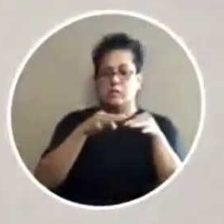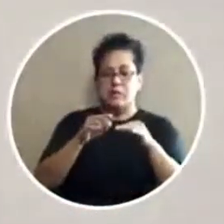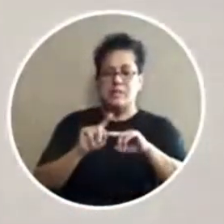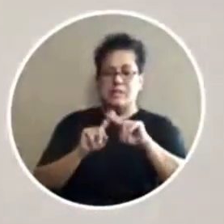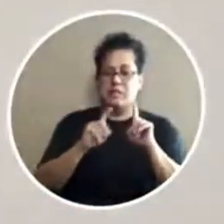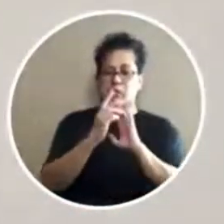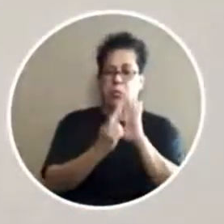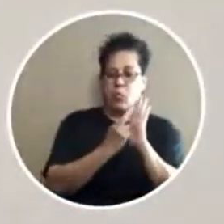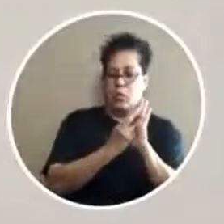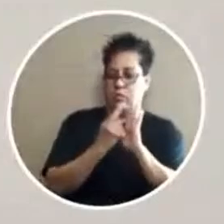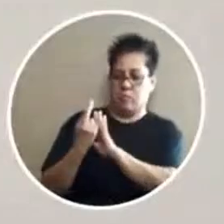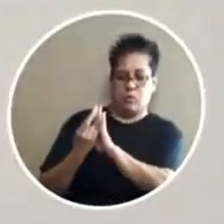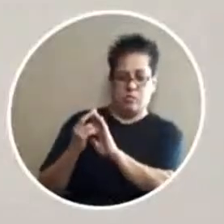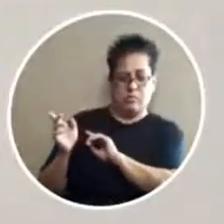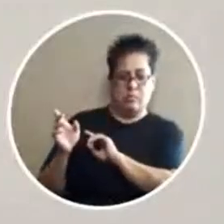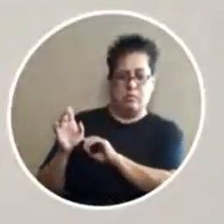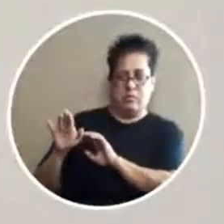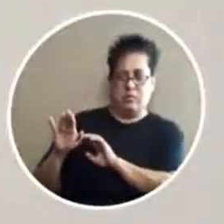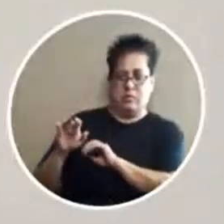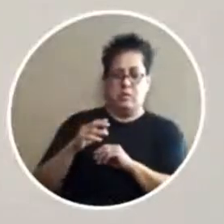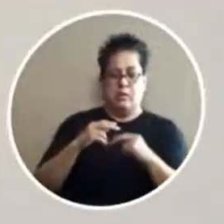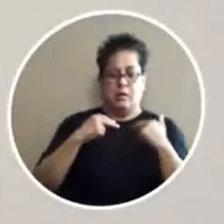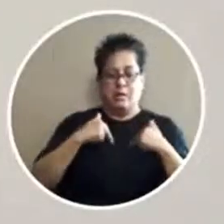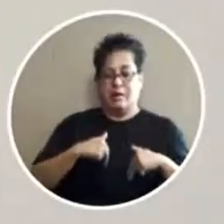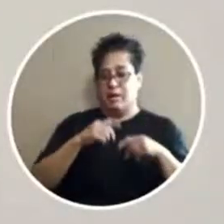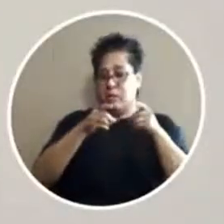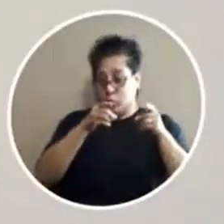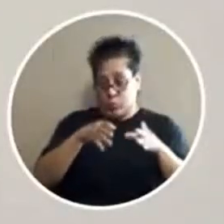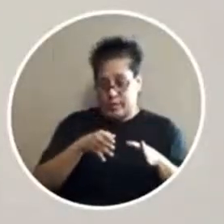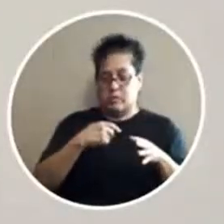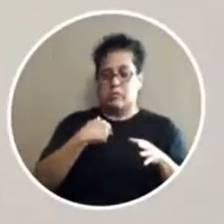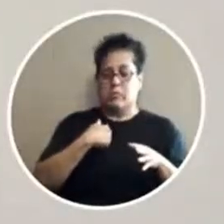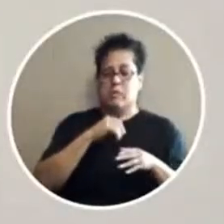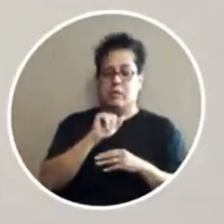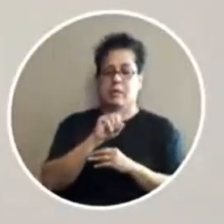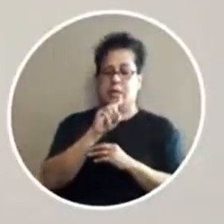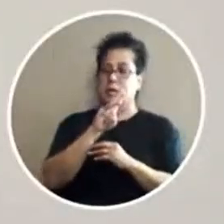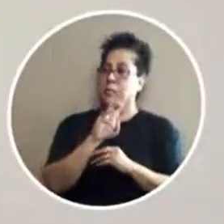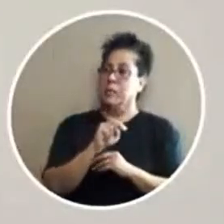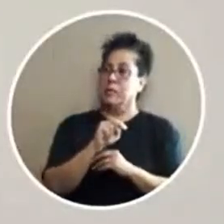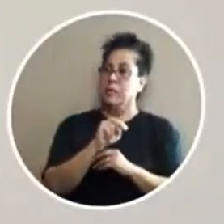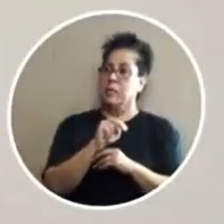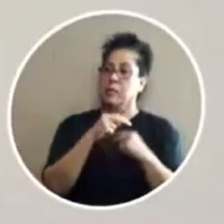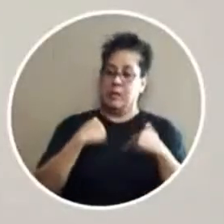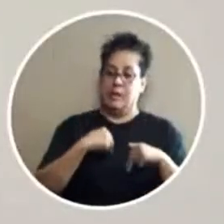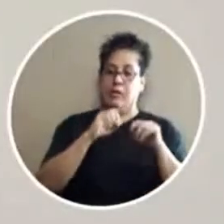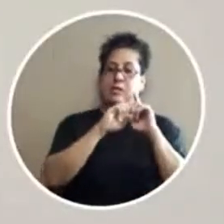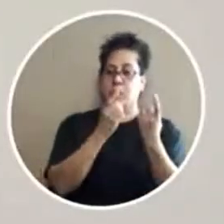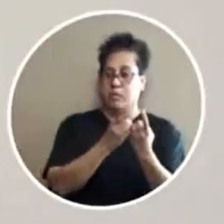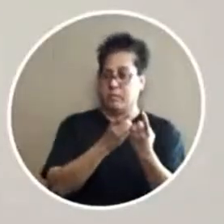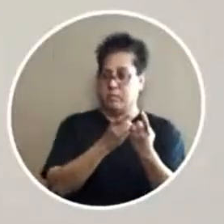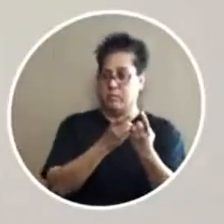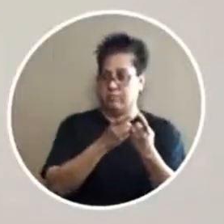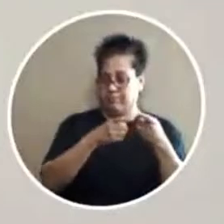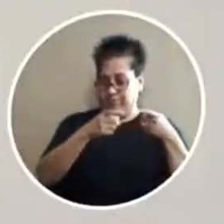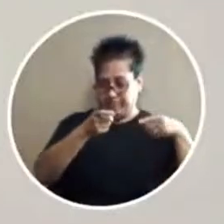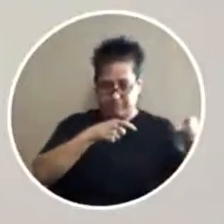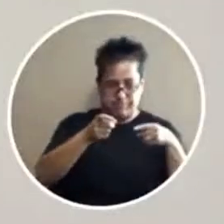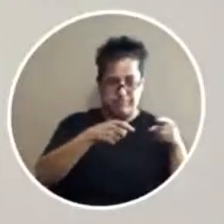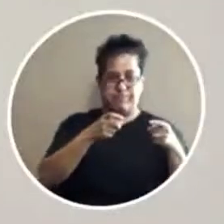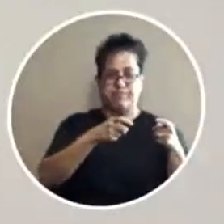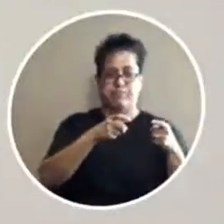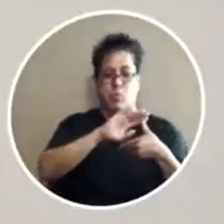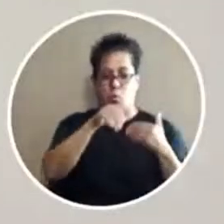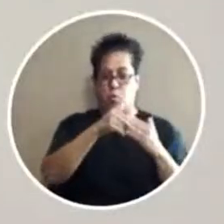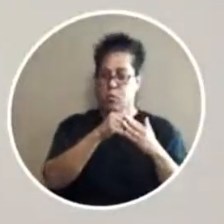So the role of the health director is to administer the health department to administer